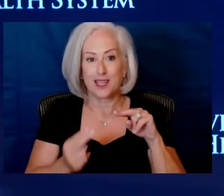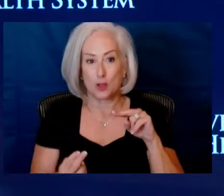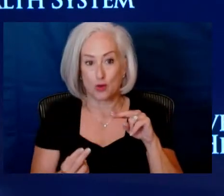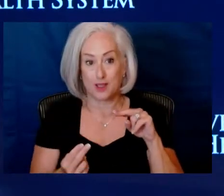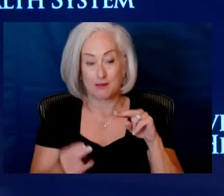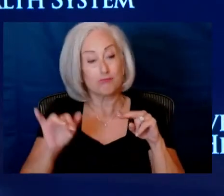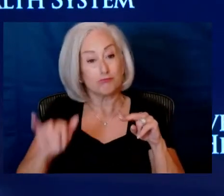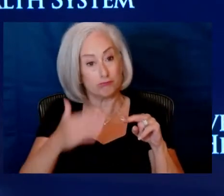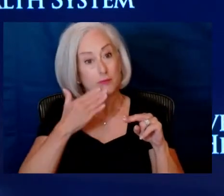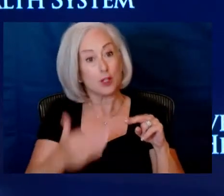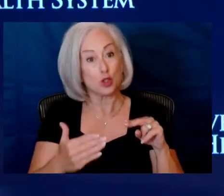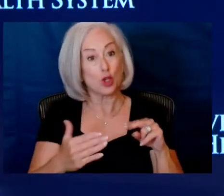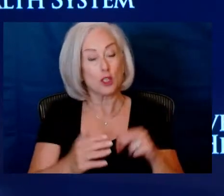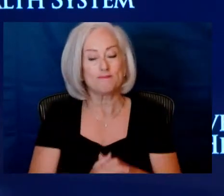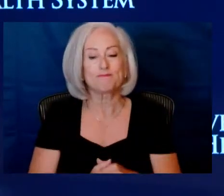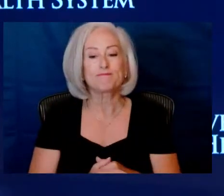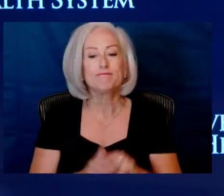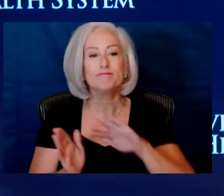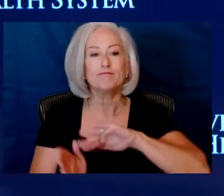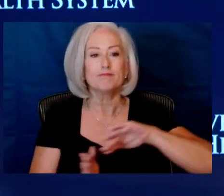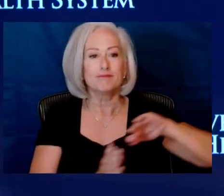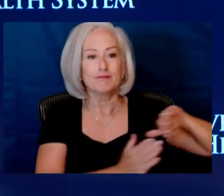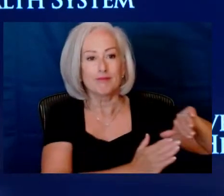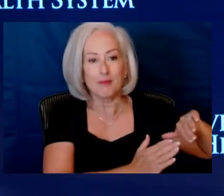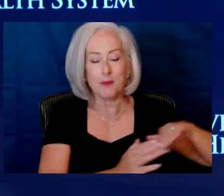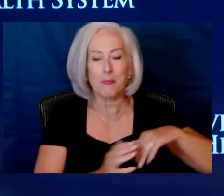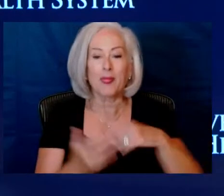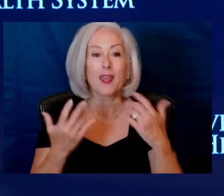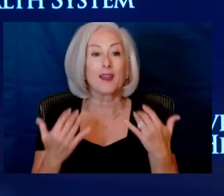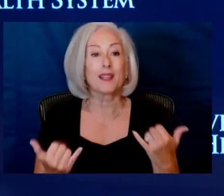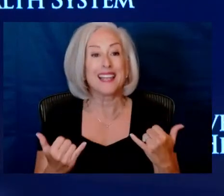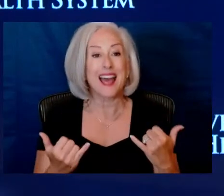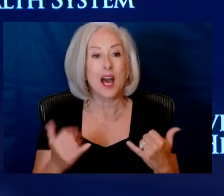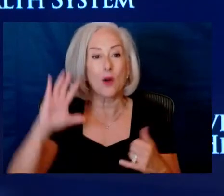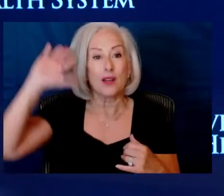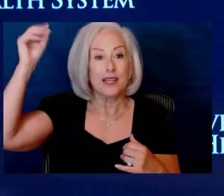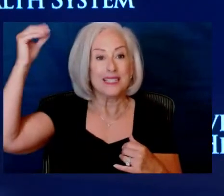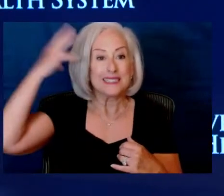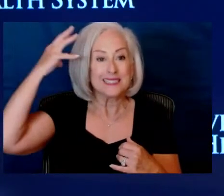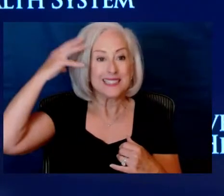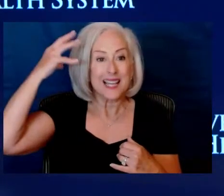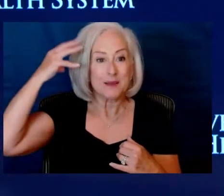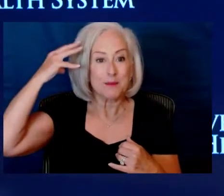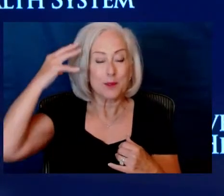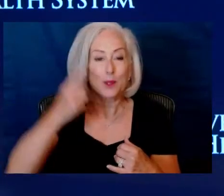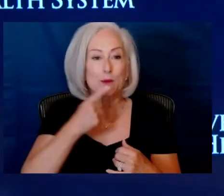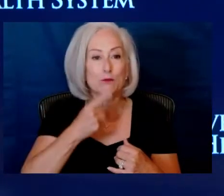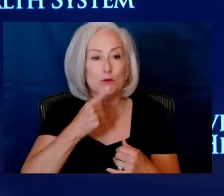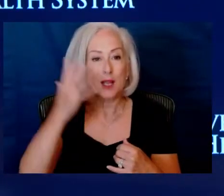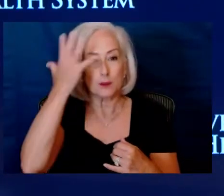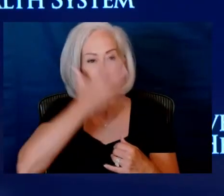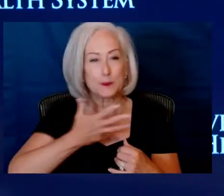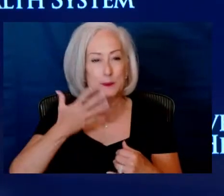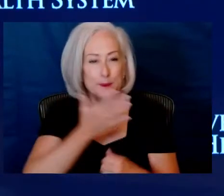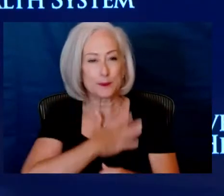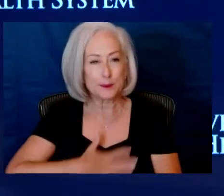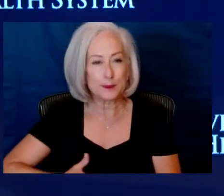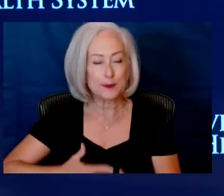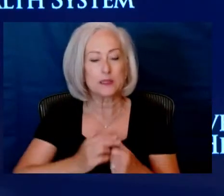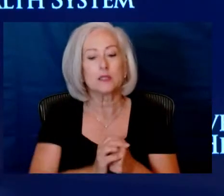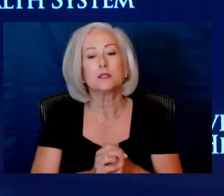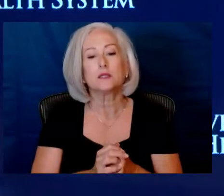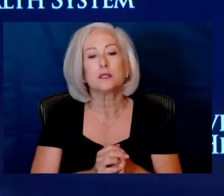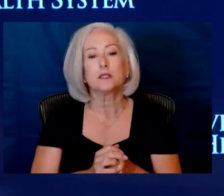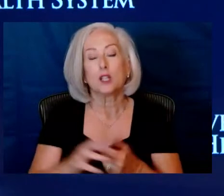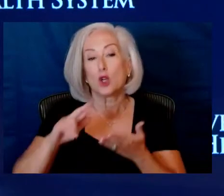So moving away from that and the COVID numbers, let's talk about sunburns. And as usual, here are a few research terms you'll hear us use as